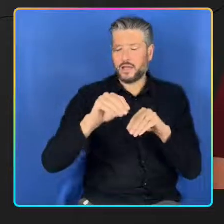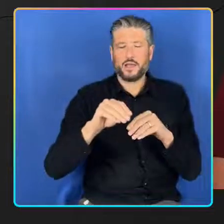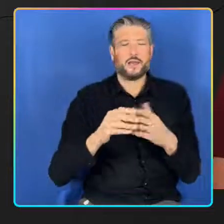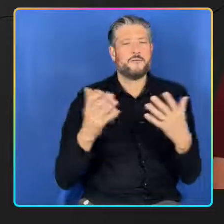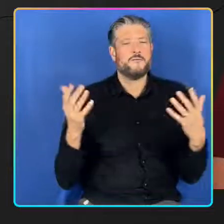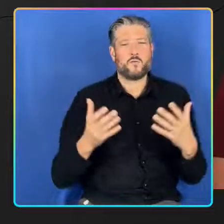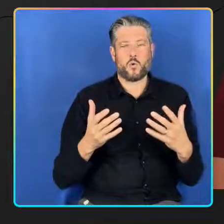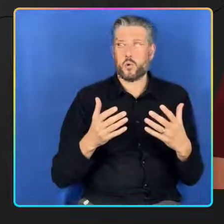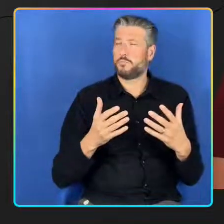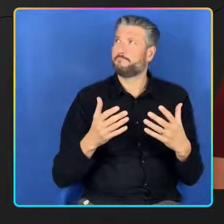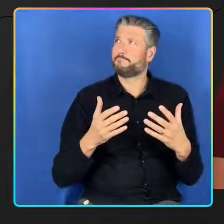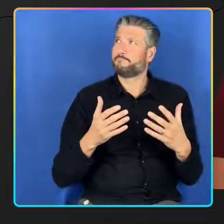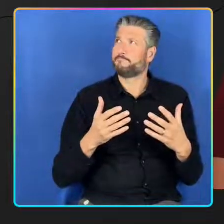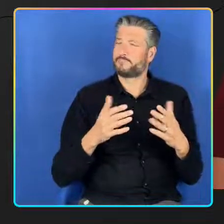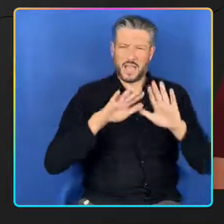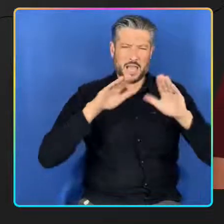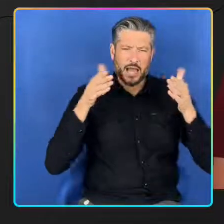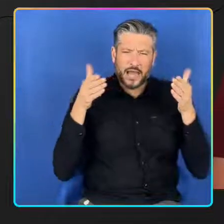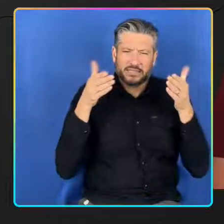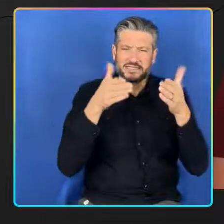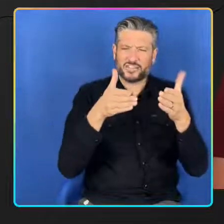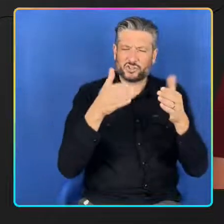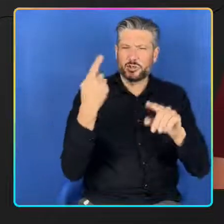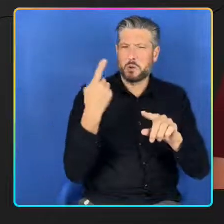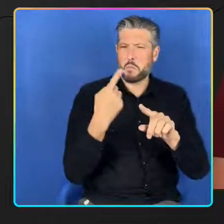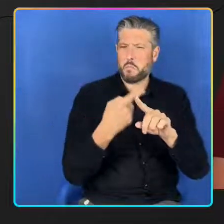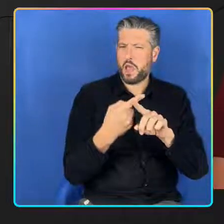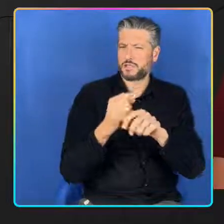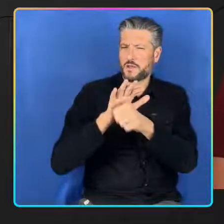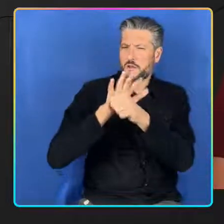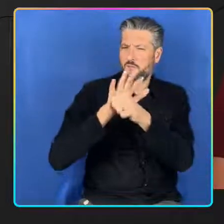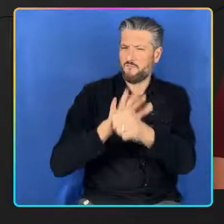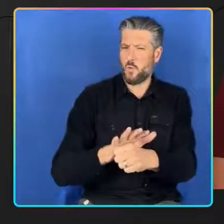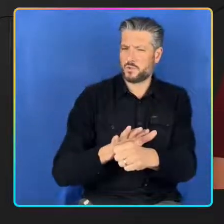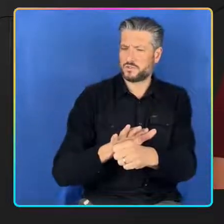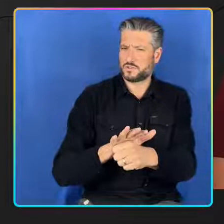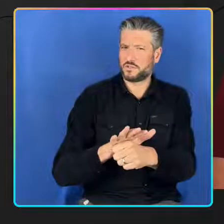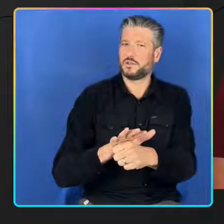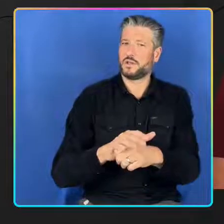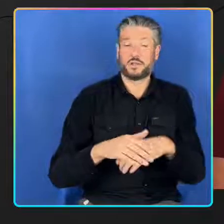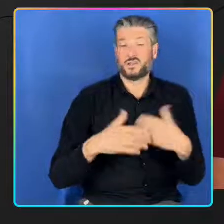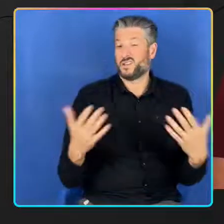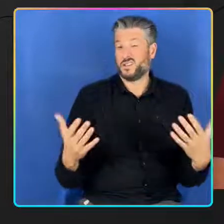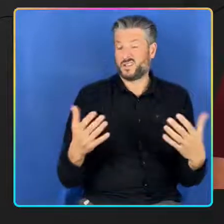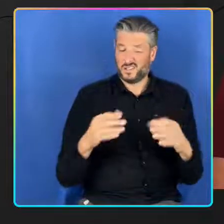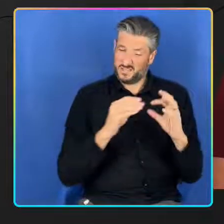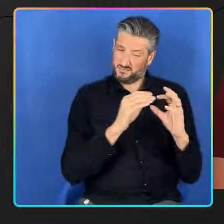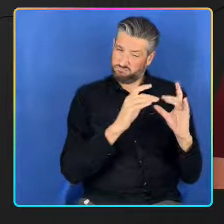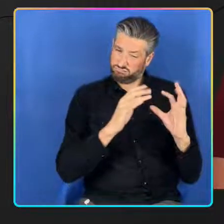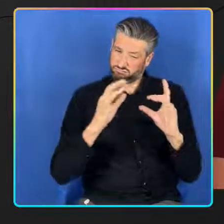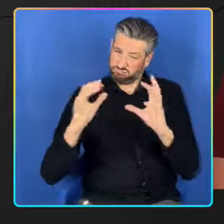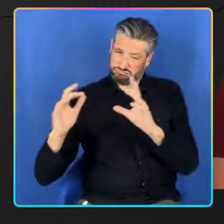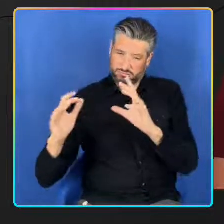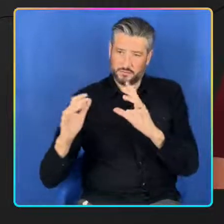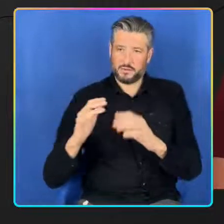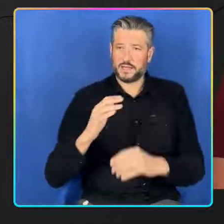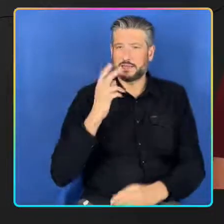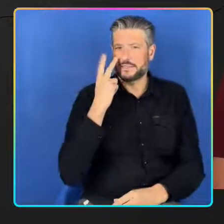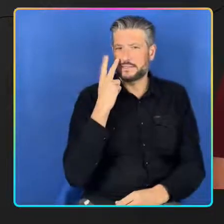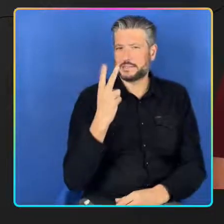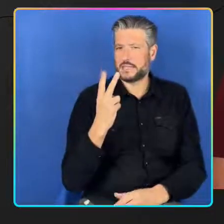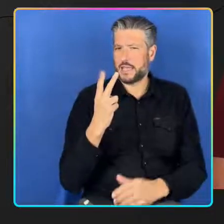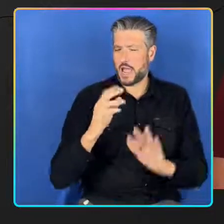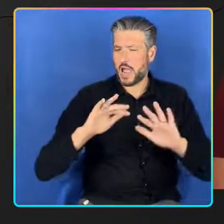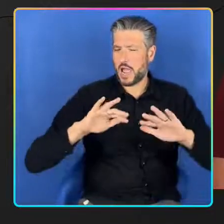attention and a force outwards as well too. And those balance out in a equilibrium in a way that maximizes